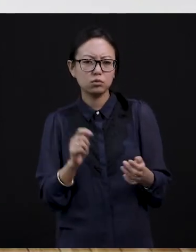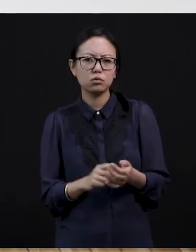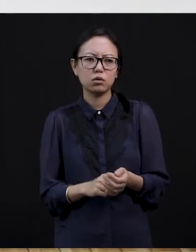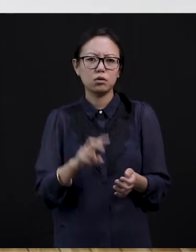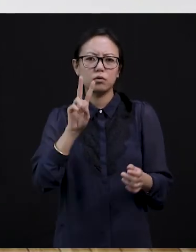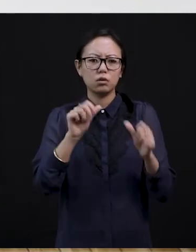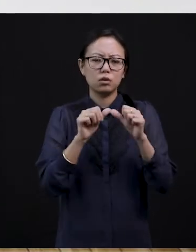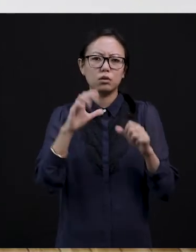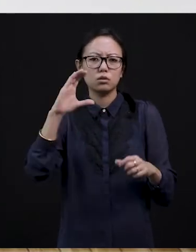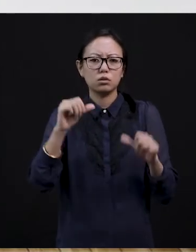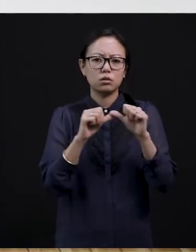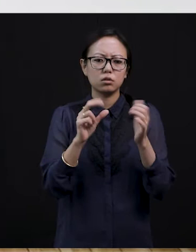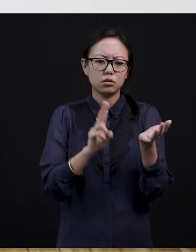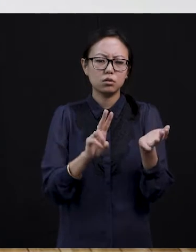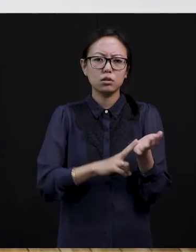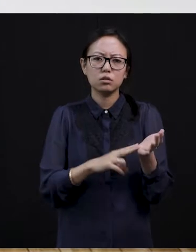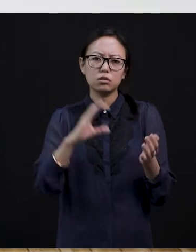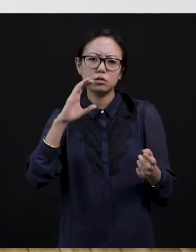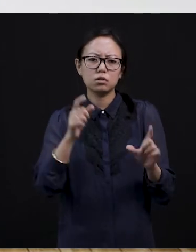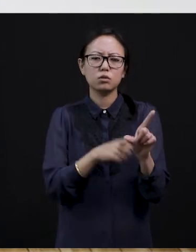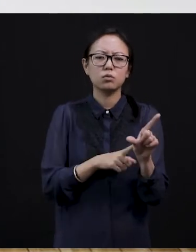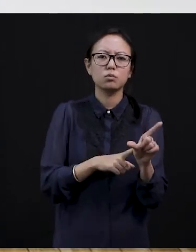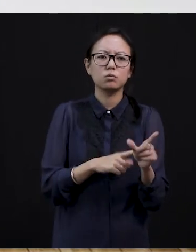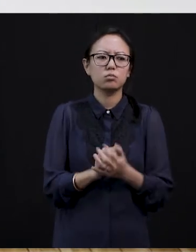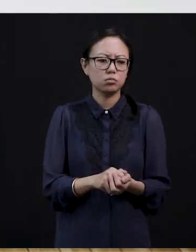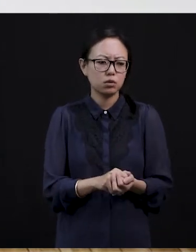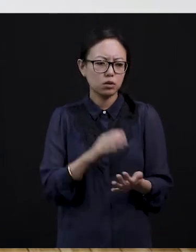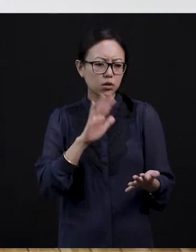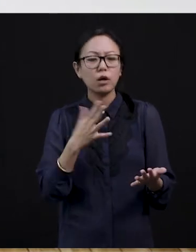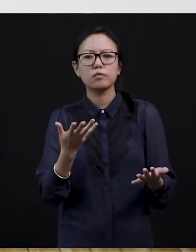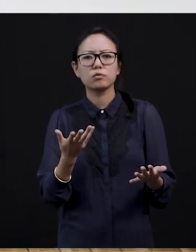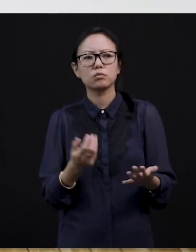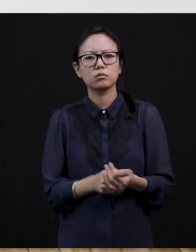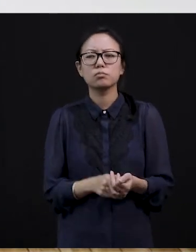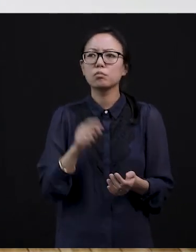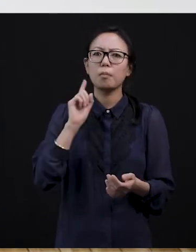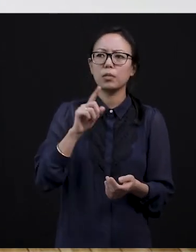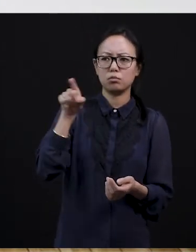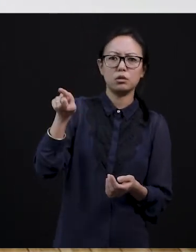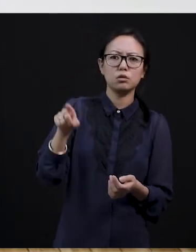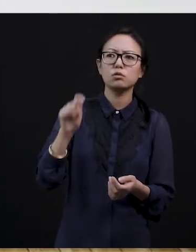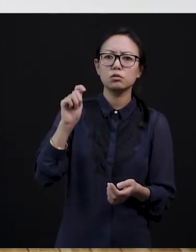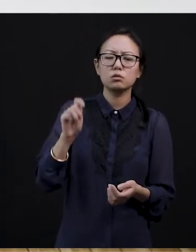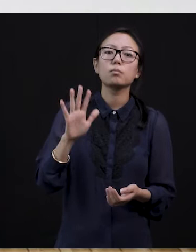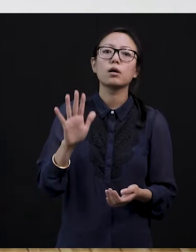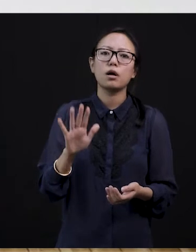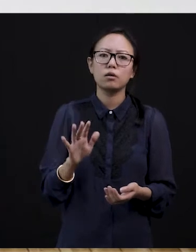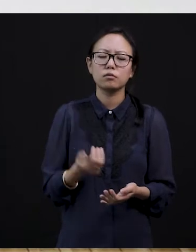has he got a job if there was no advertisement? That is a right that a democratic institution gives me. So this